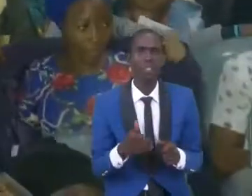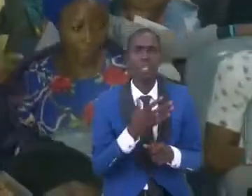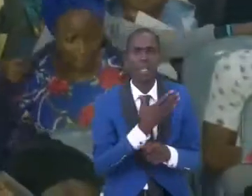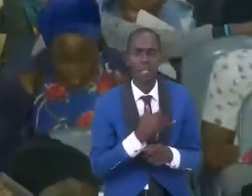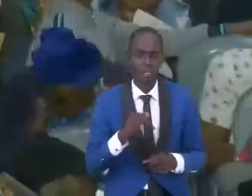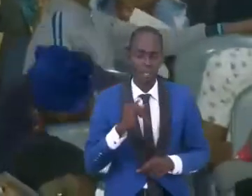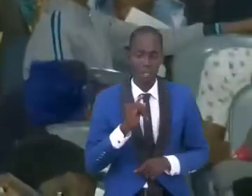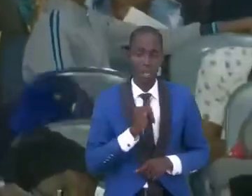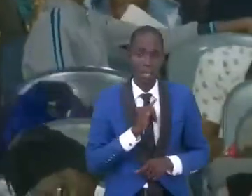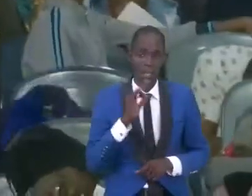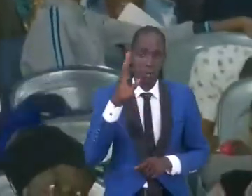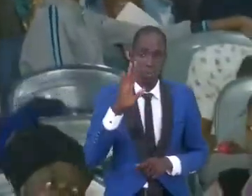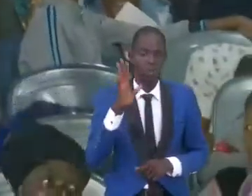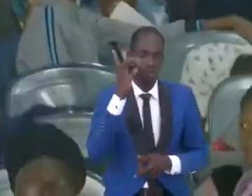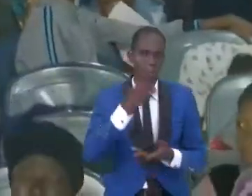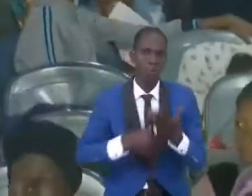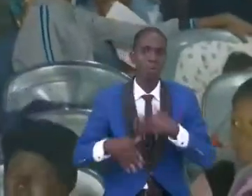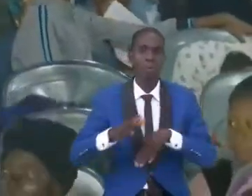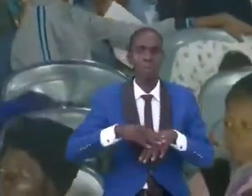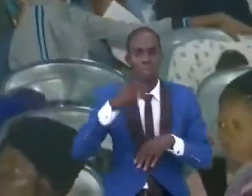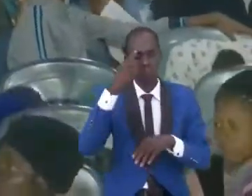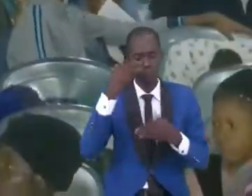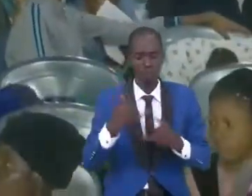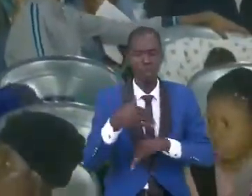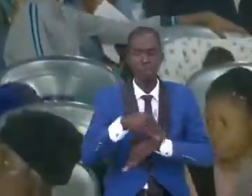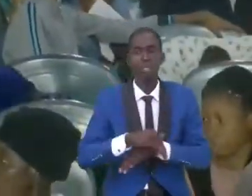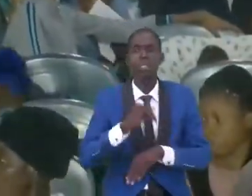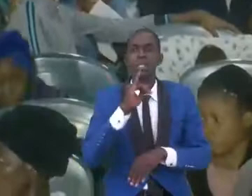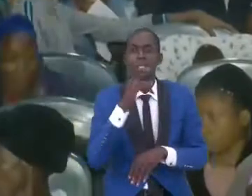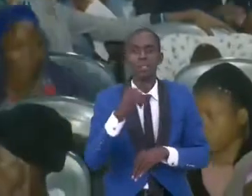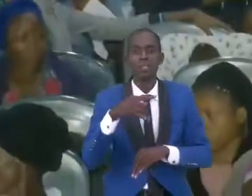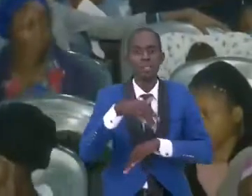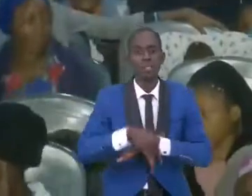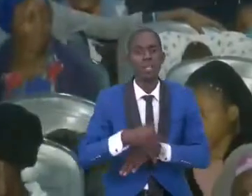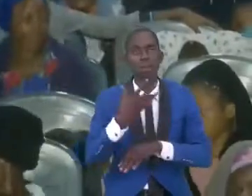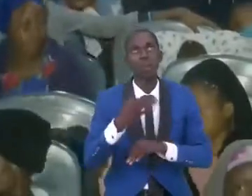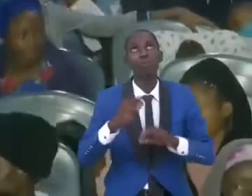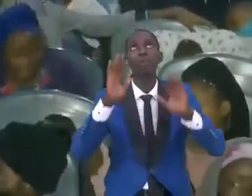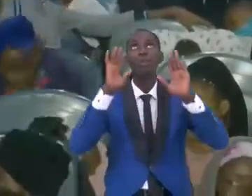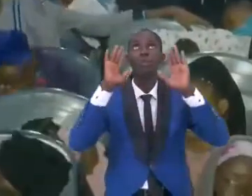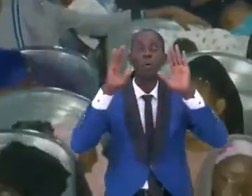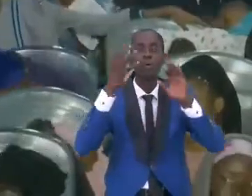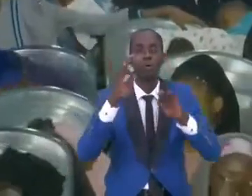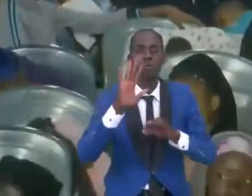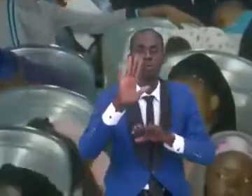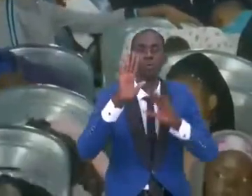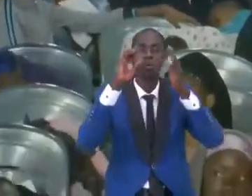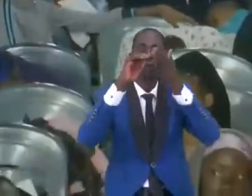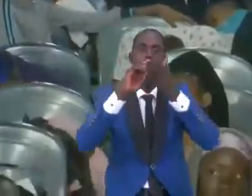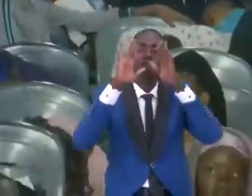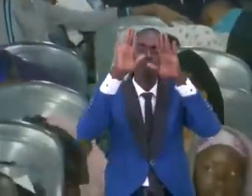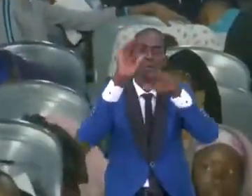because tonight is the night of the wonder of your miracle.